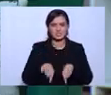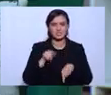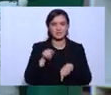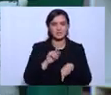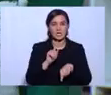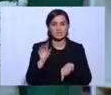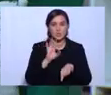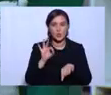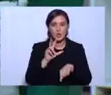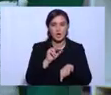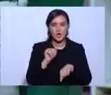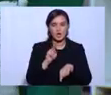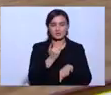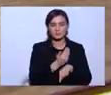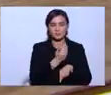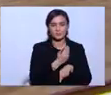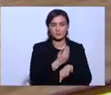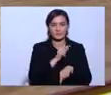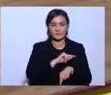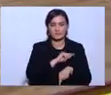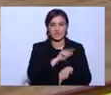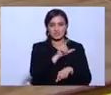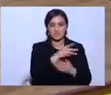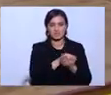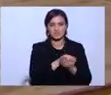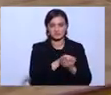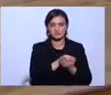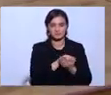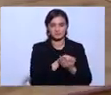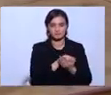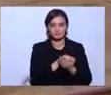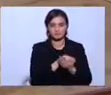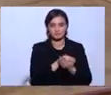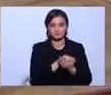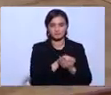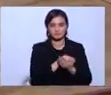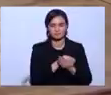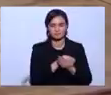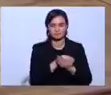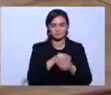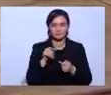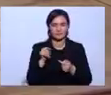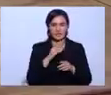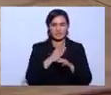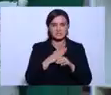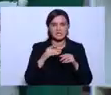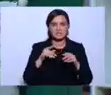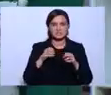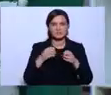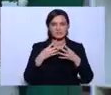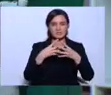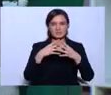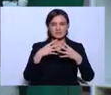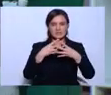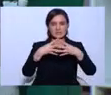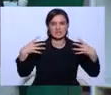Huck's character. They're on the raft. On the raft there's a tent, and suddenly they see